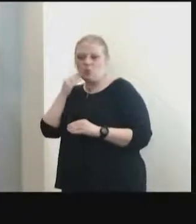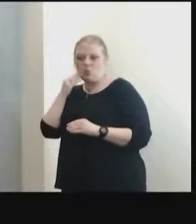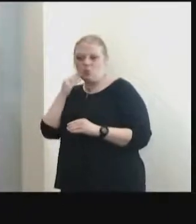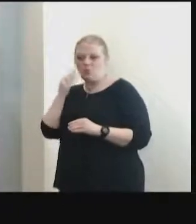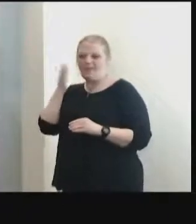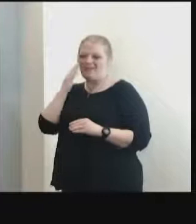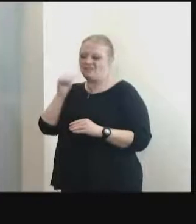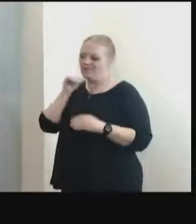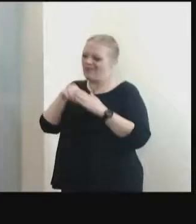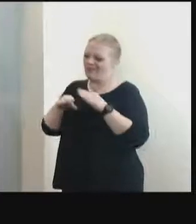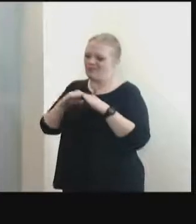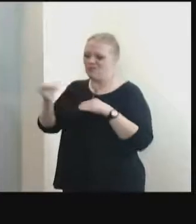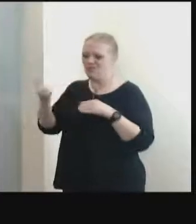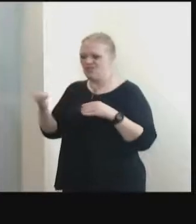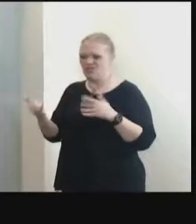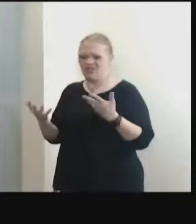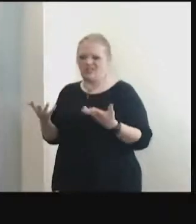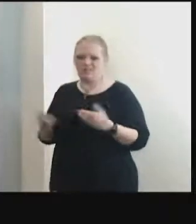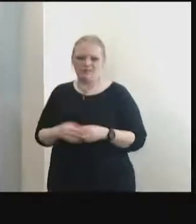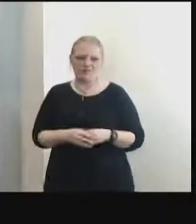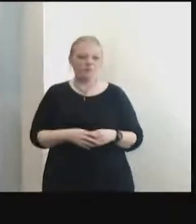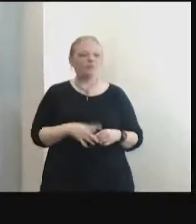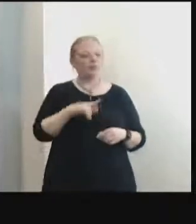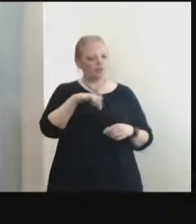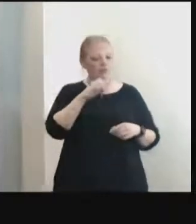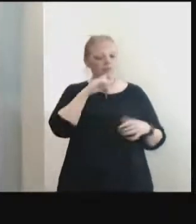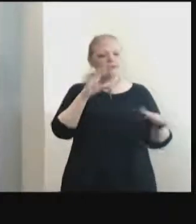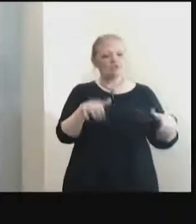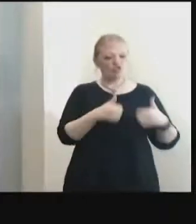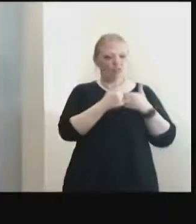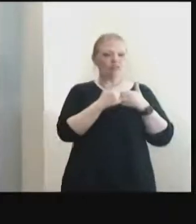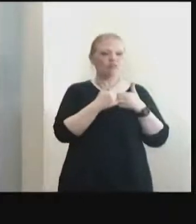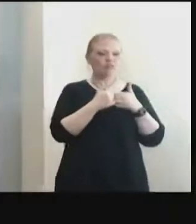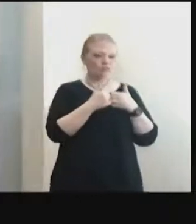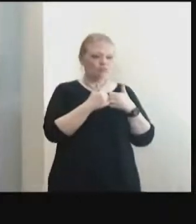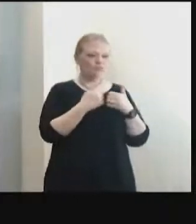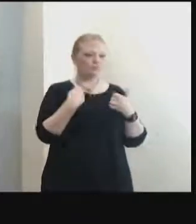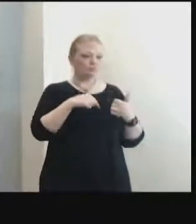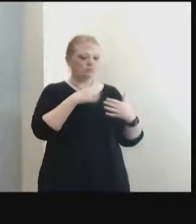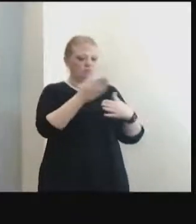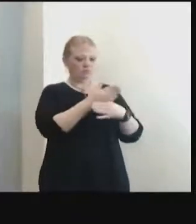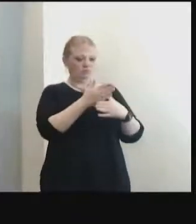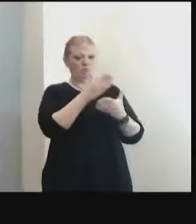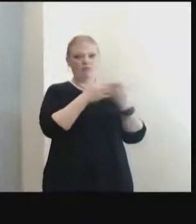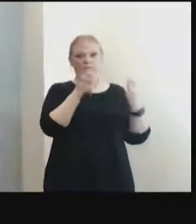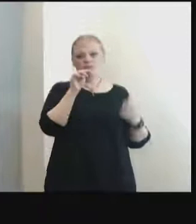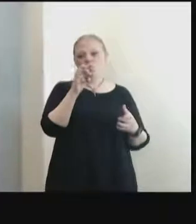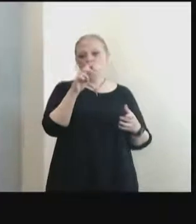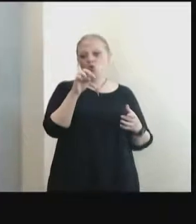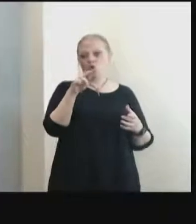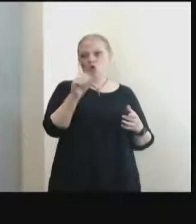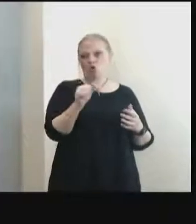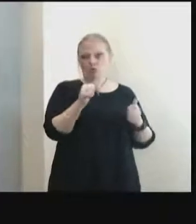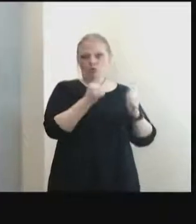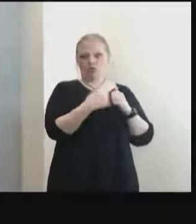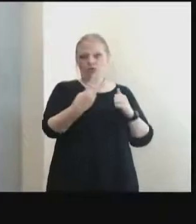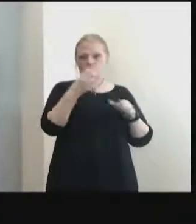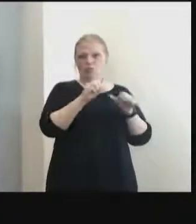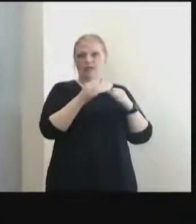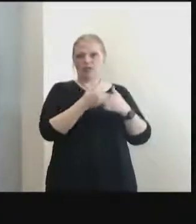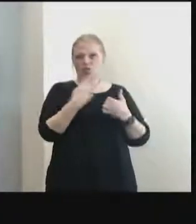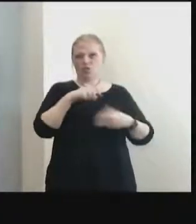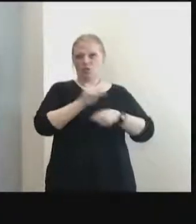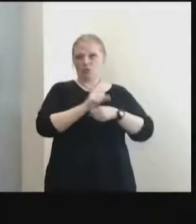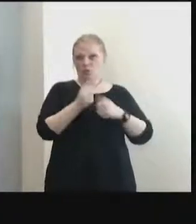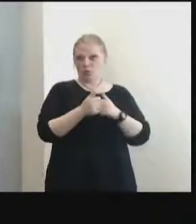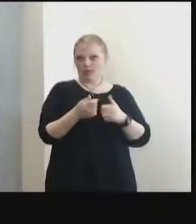the J&J vaccine. It is a challenge. We have shared some of our Moderna shots with two of the agencies that we work